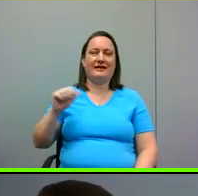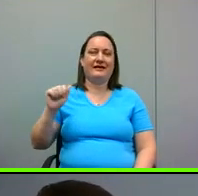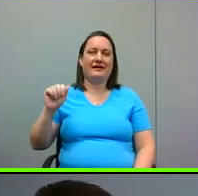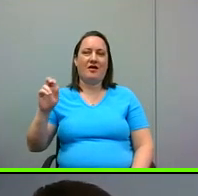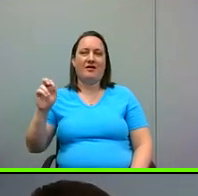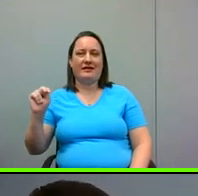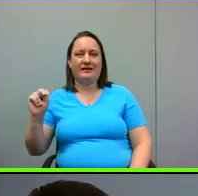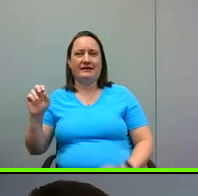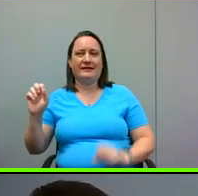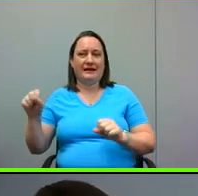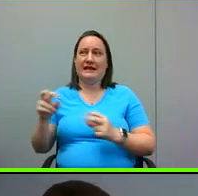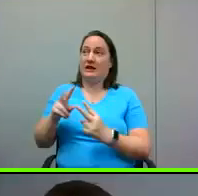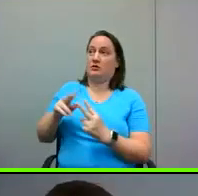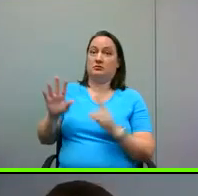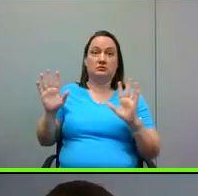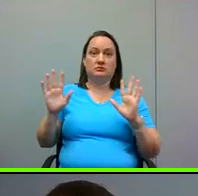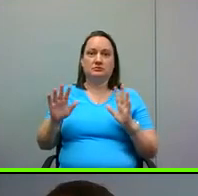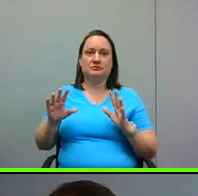Okay.